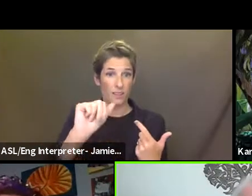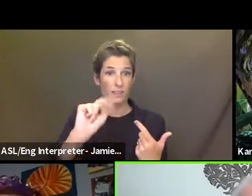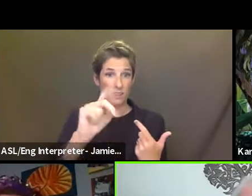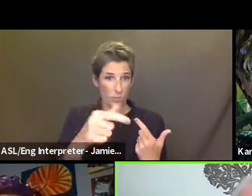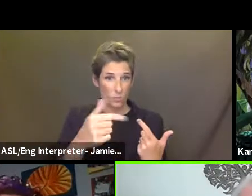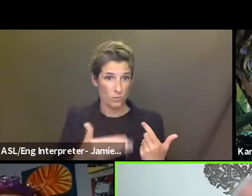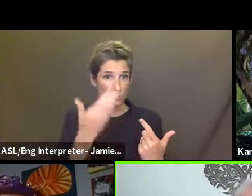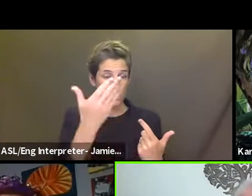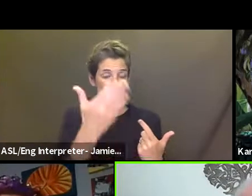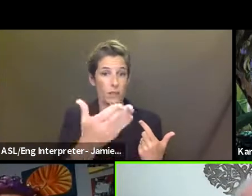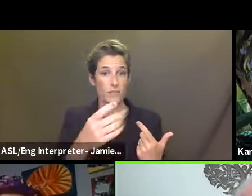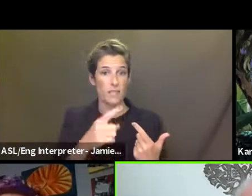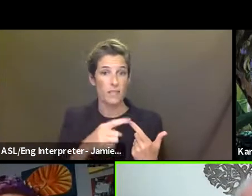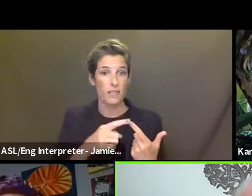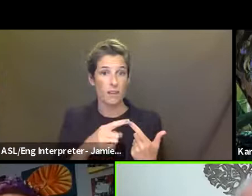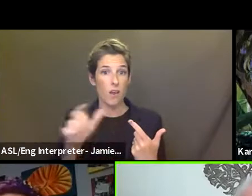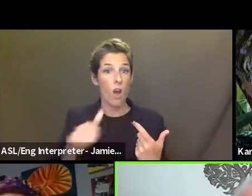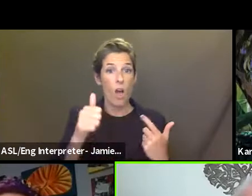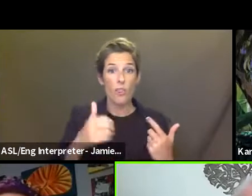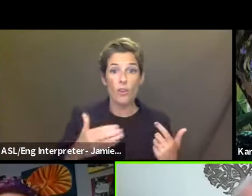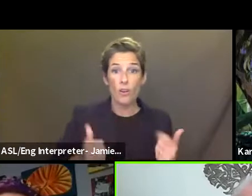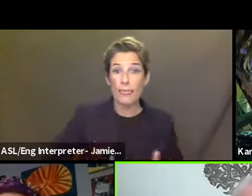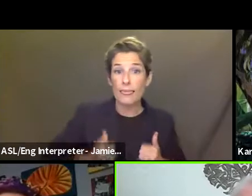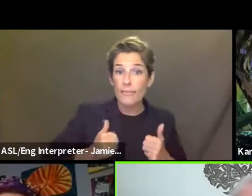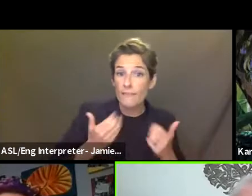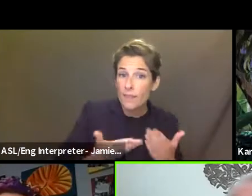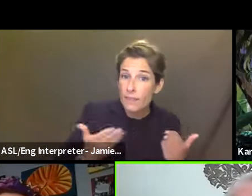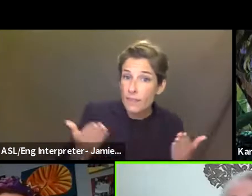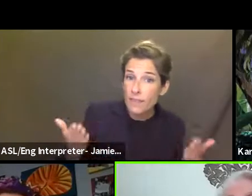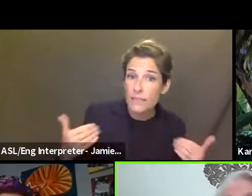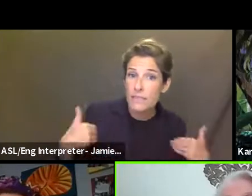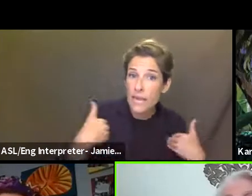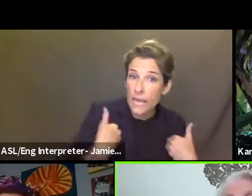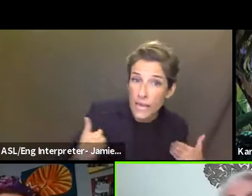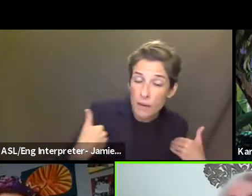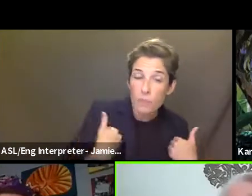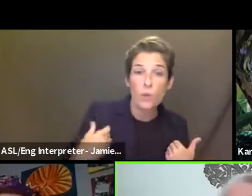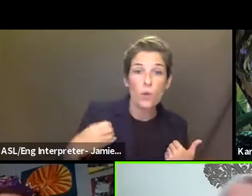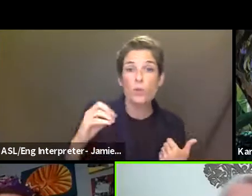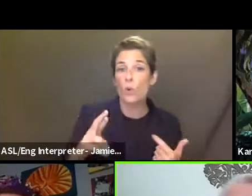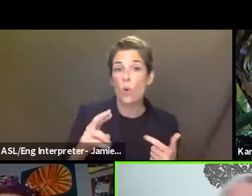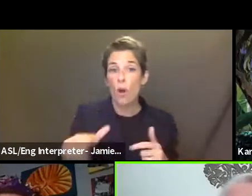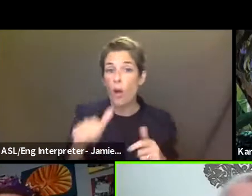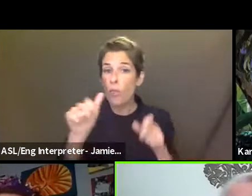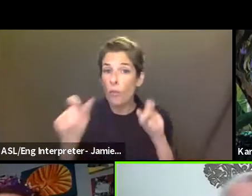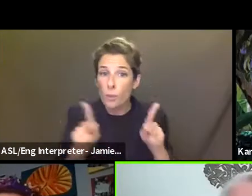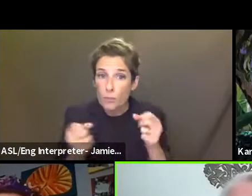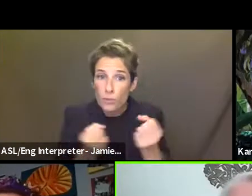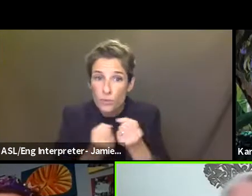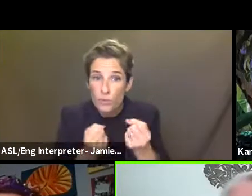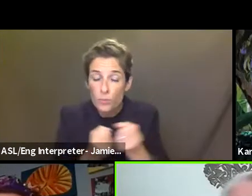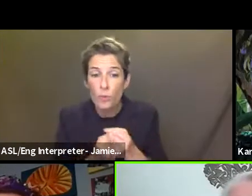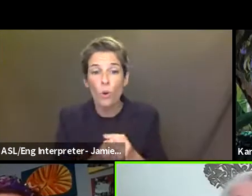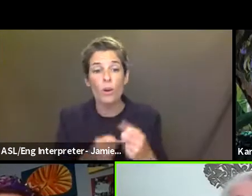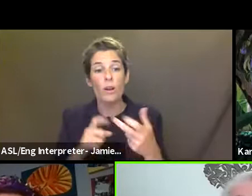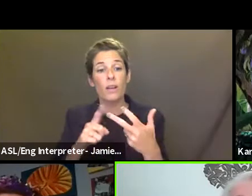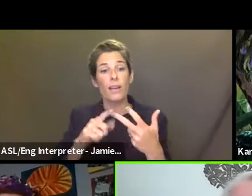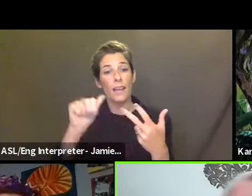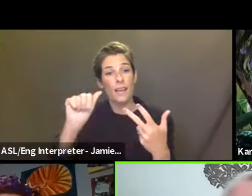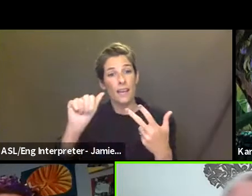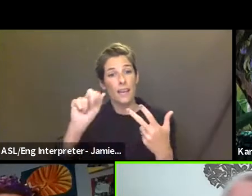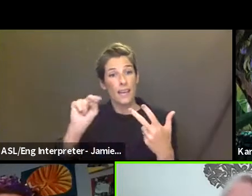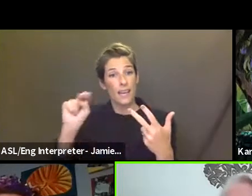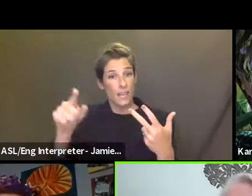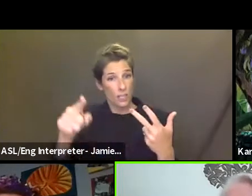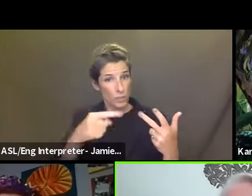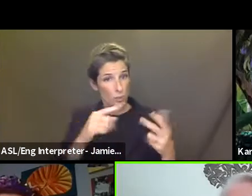people and other living beings. And for Anne, the kinds of tools that consist of the implements